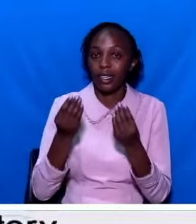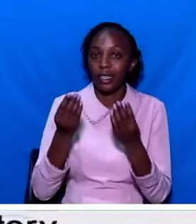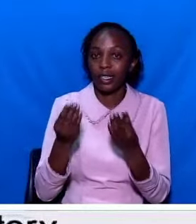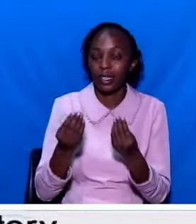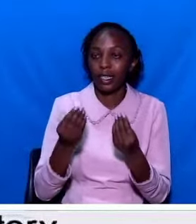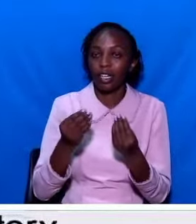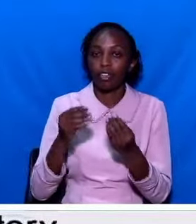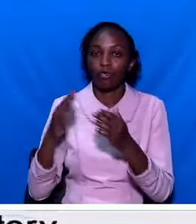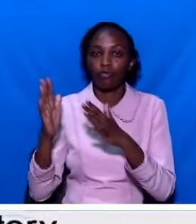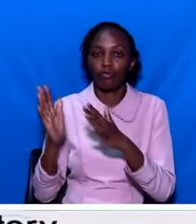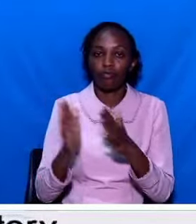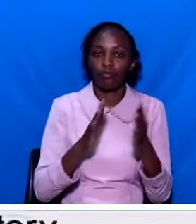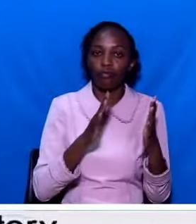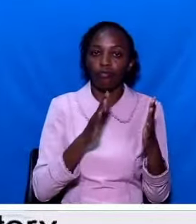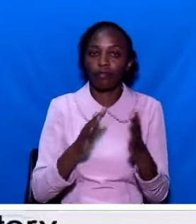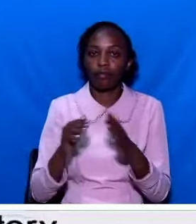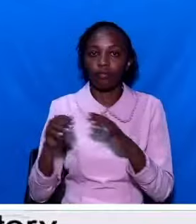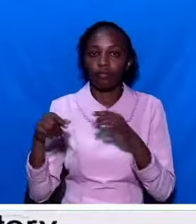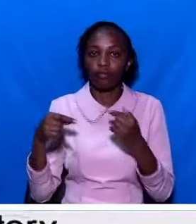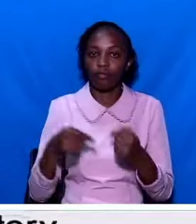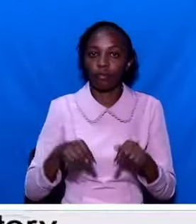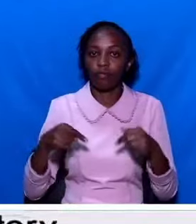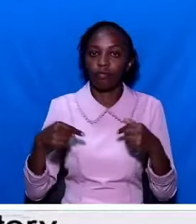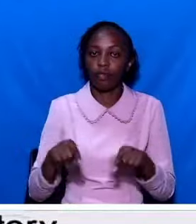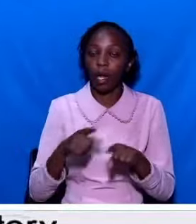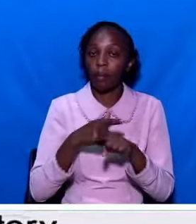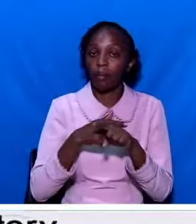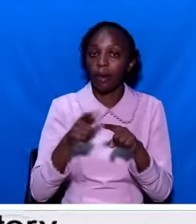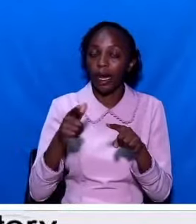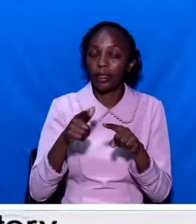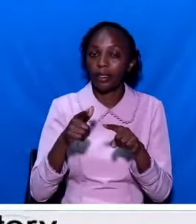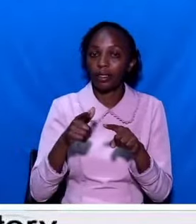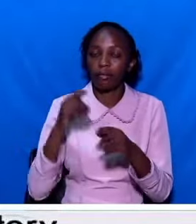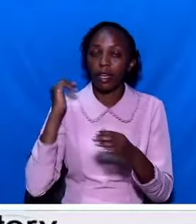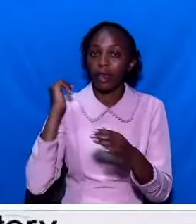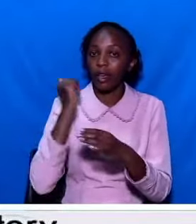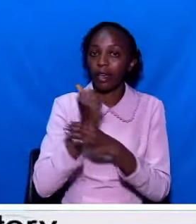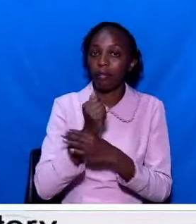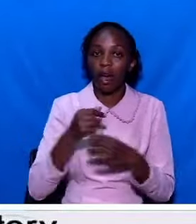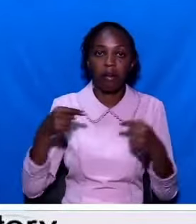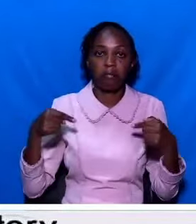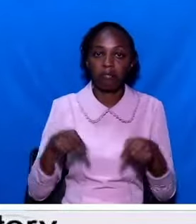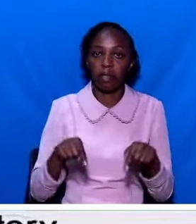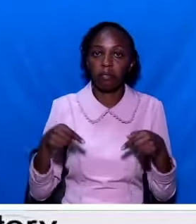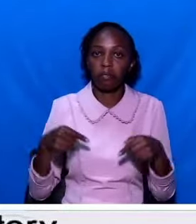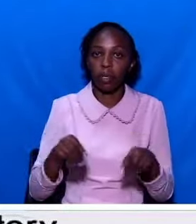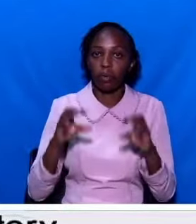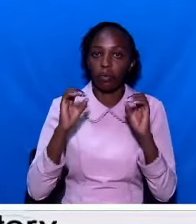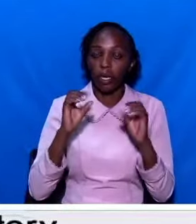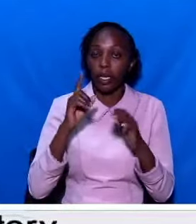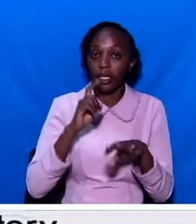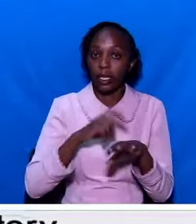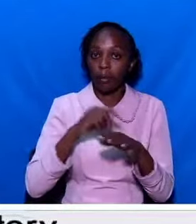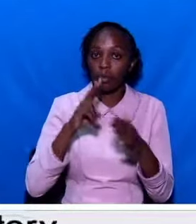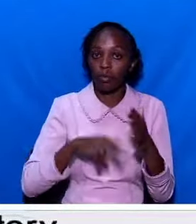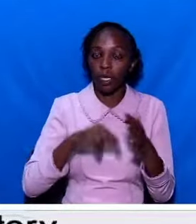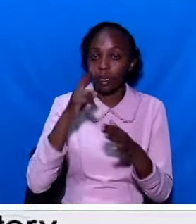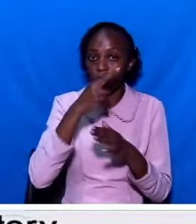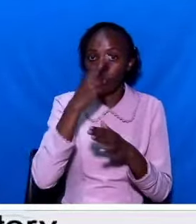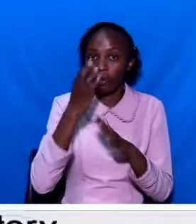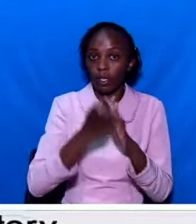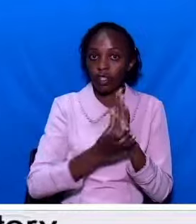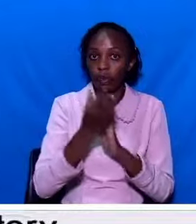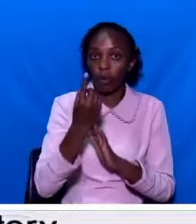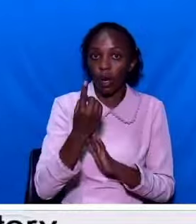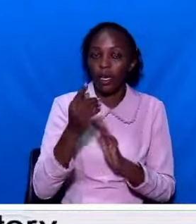waver. But Abraham did not waver. I love the story of Abraham. When you read Romans chapter 1 and